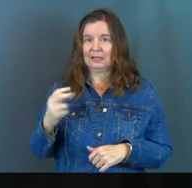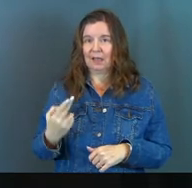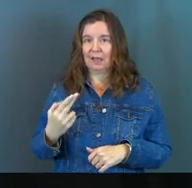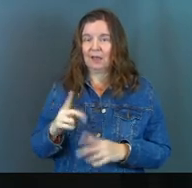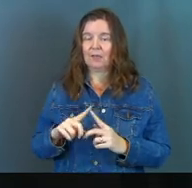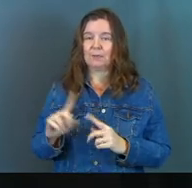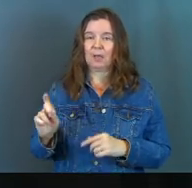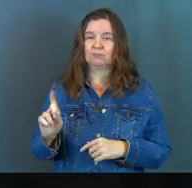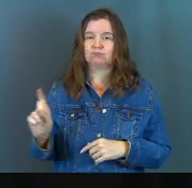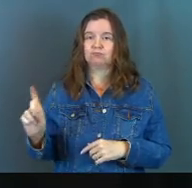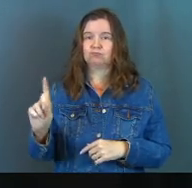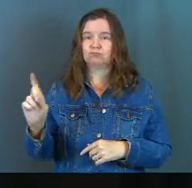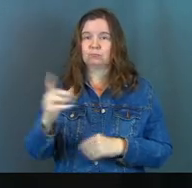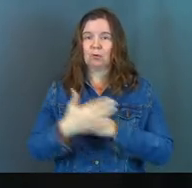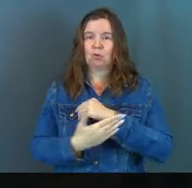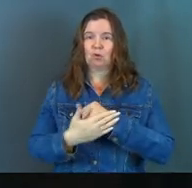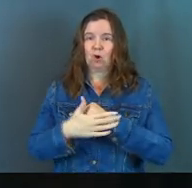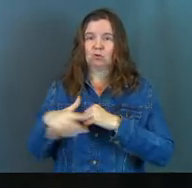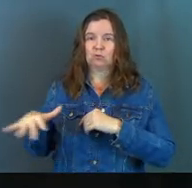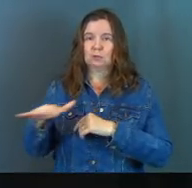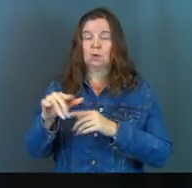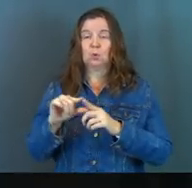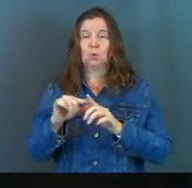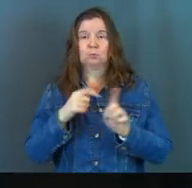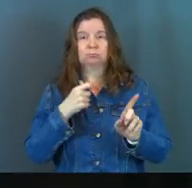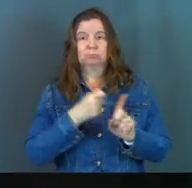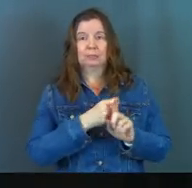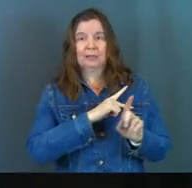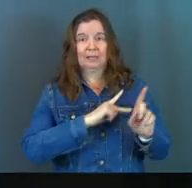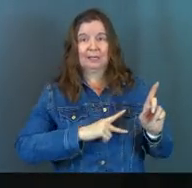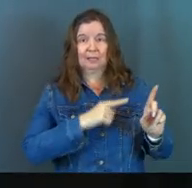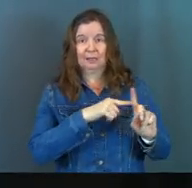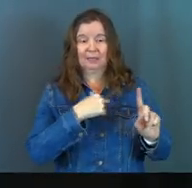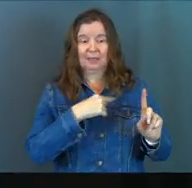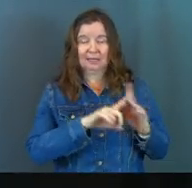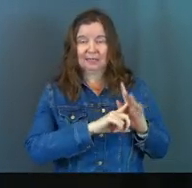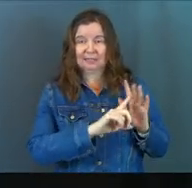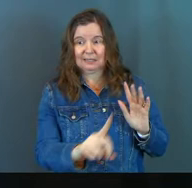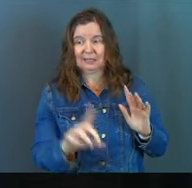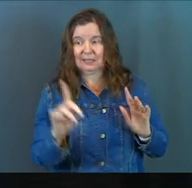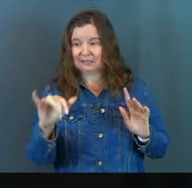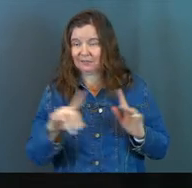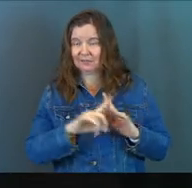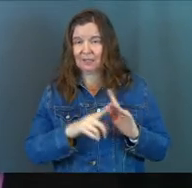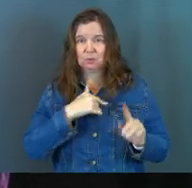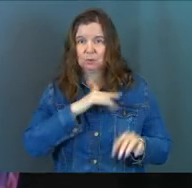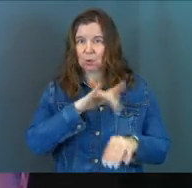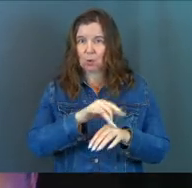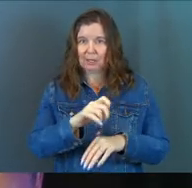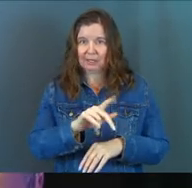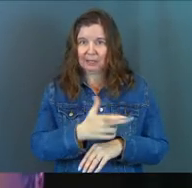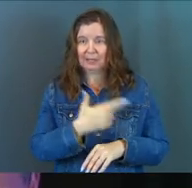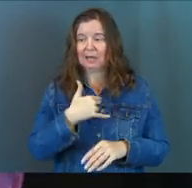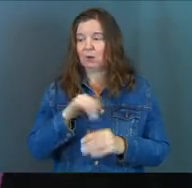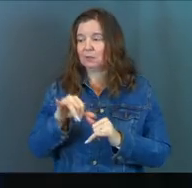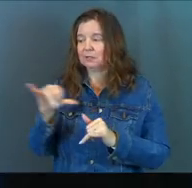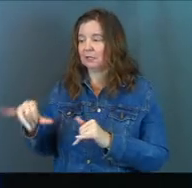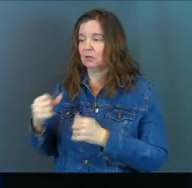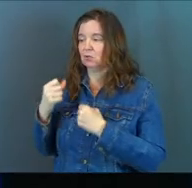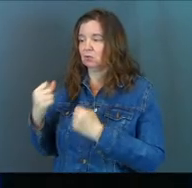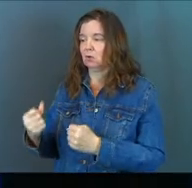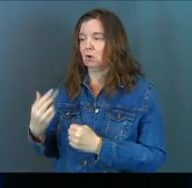began roaming the countryside. Word soon reached King Saul that David had escaped, so he didn't go to Keilah after all. David now stayed